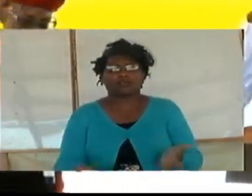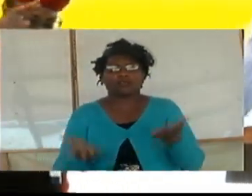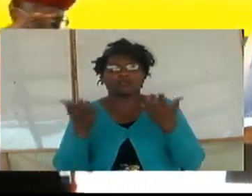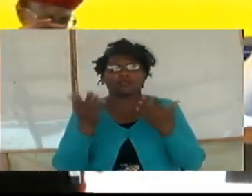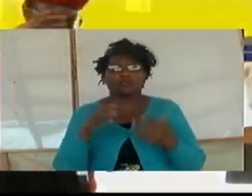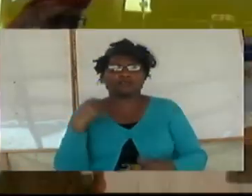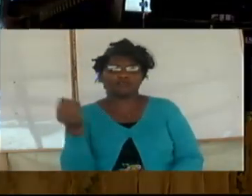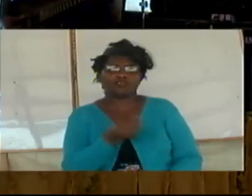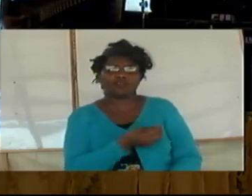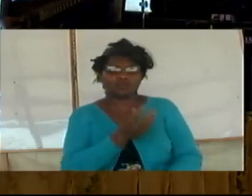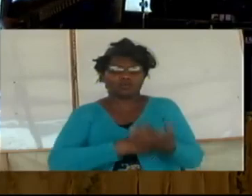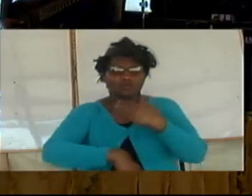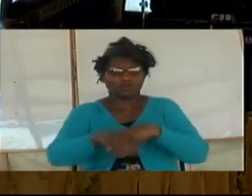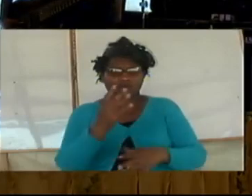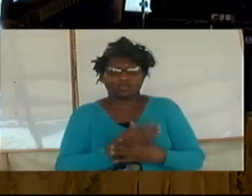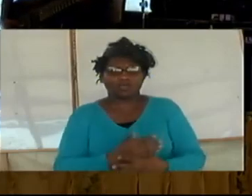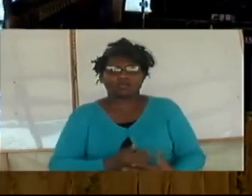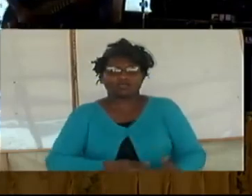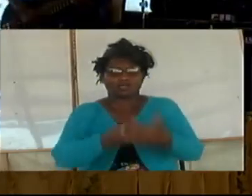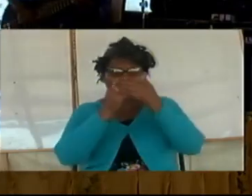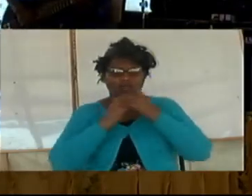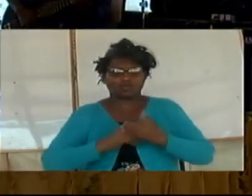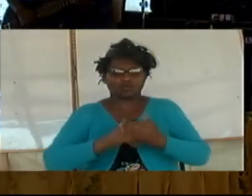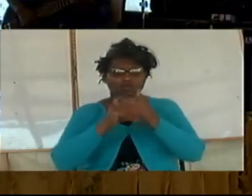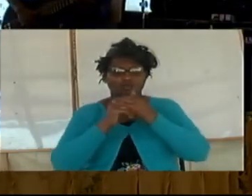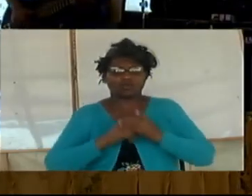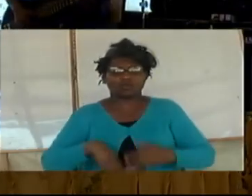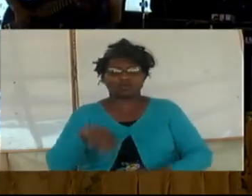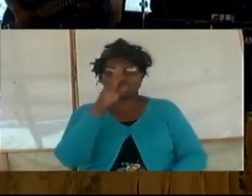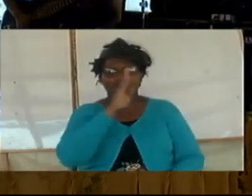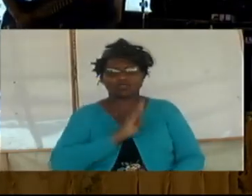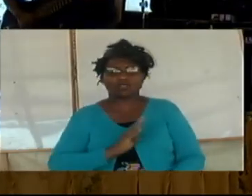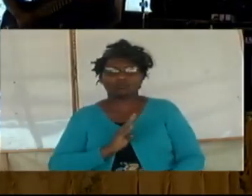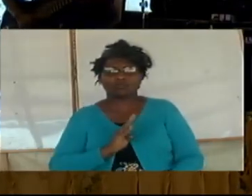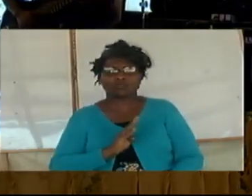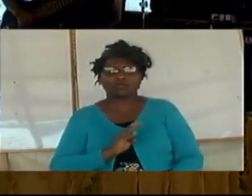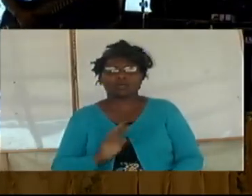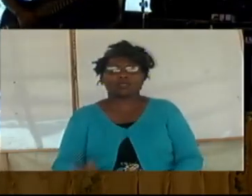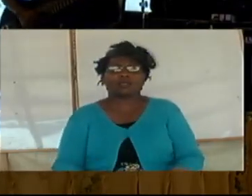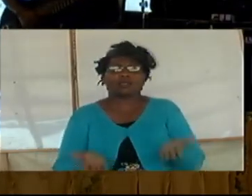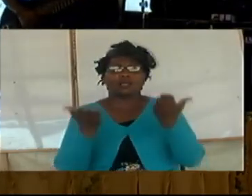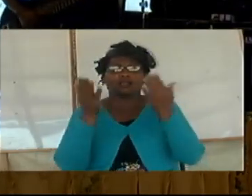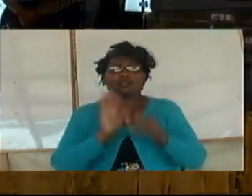Those tuned in, just lift your hands right where you are and just exalt.